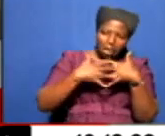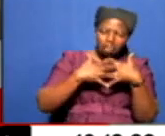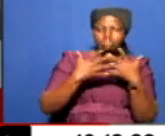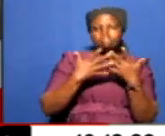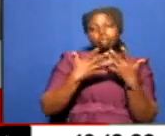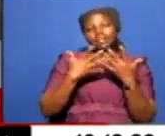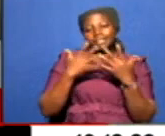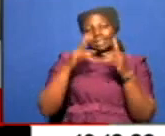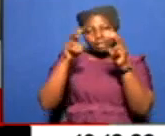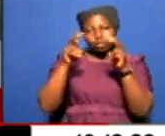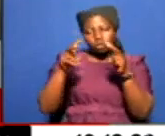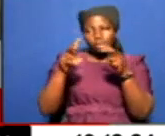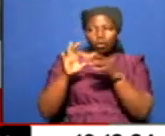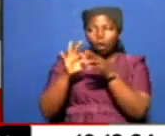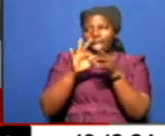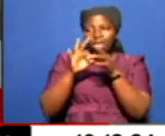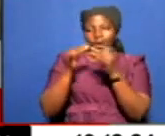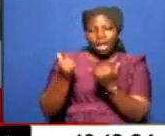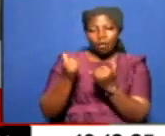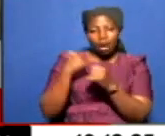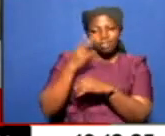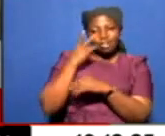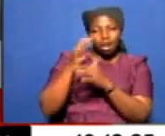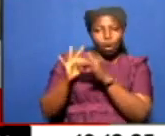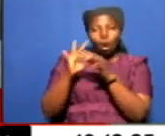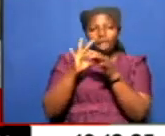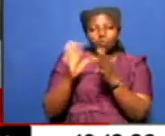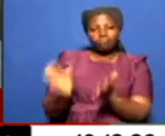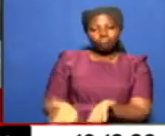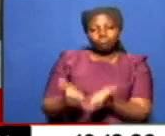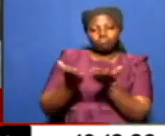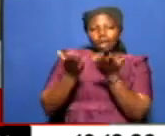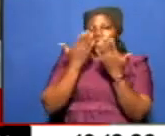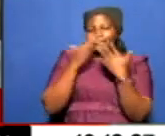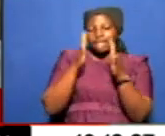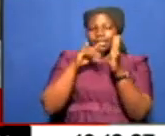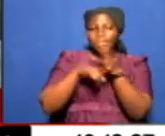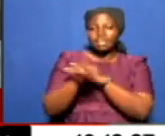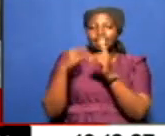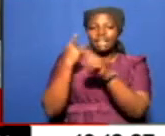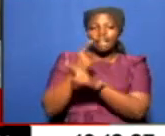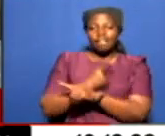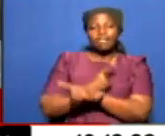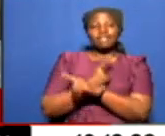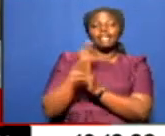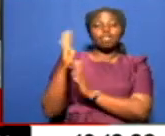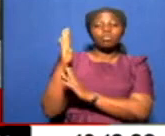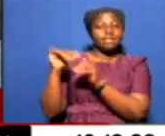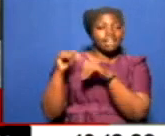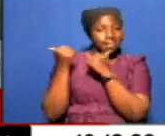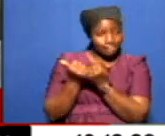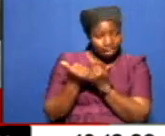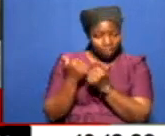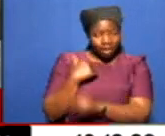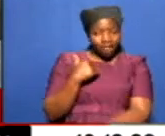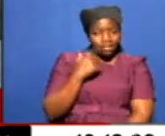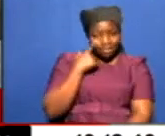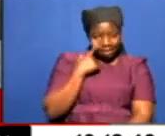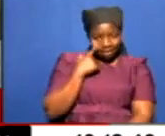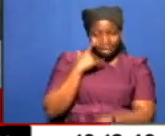improvement of coordination. True. In the enforcement agencies. Mm-hmm. We see there's an improvement of